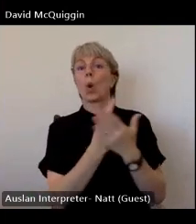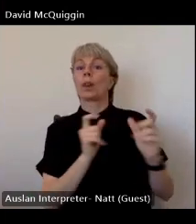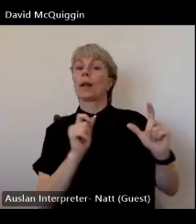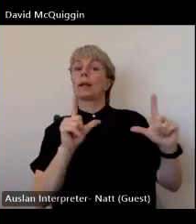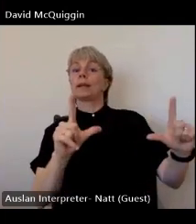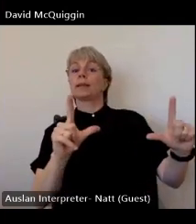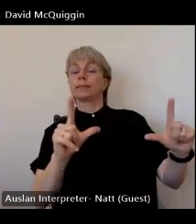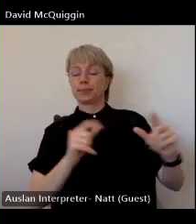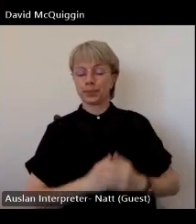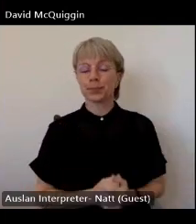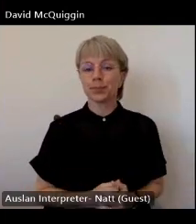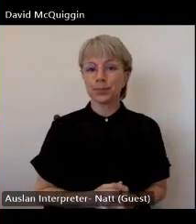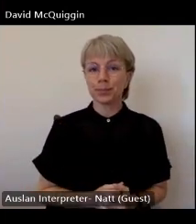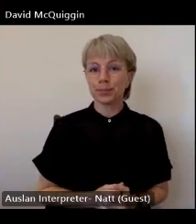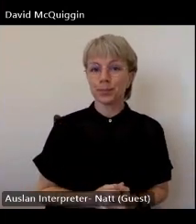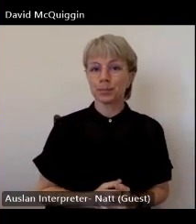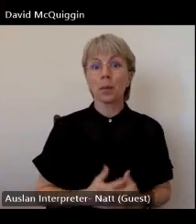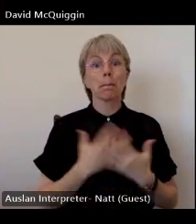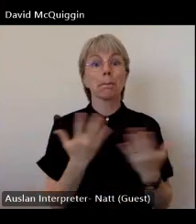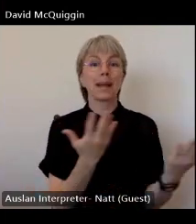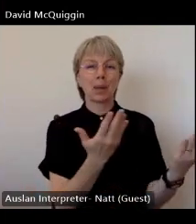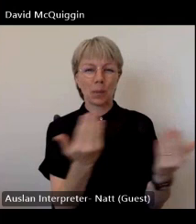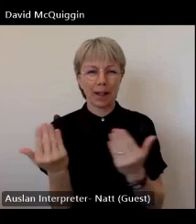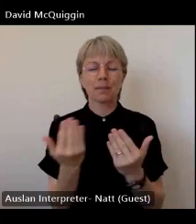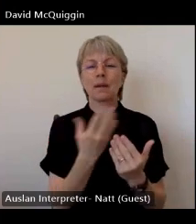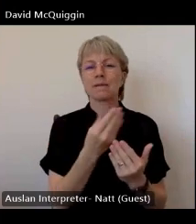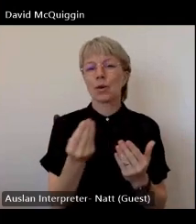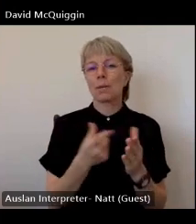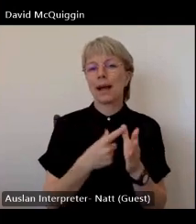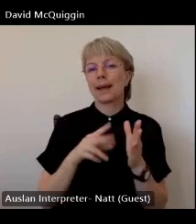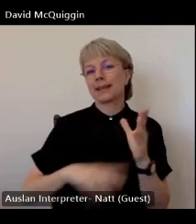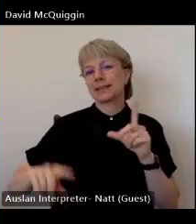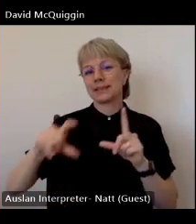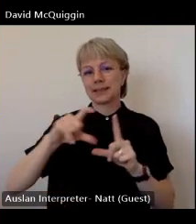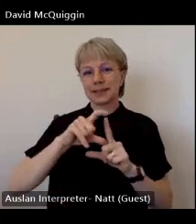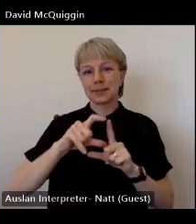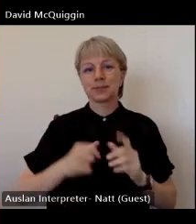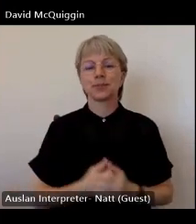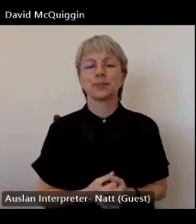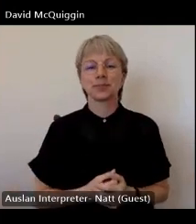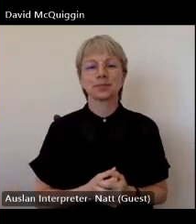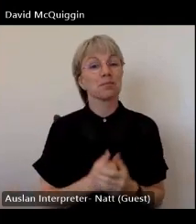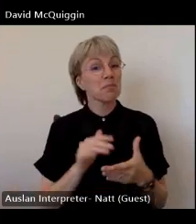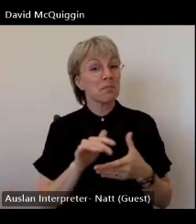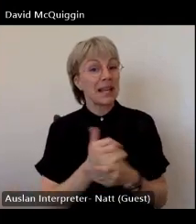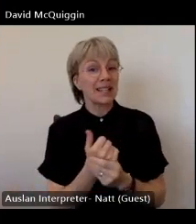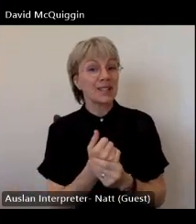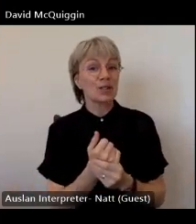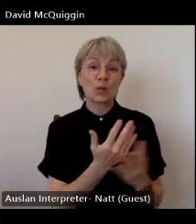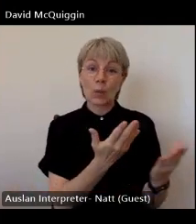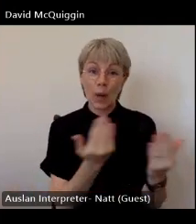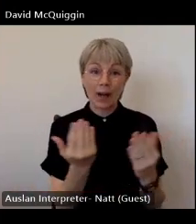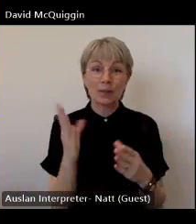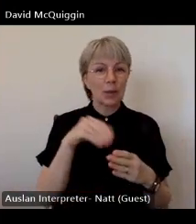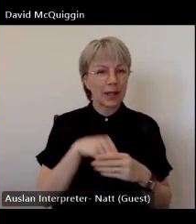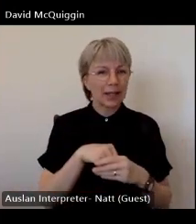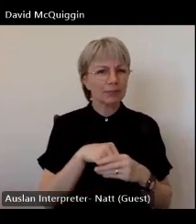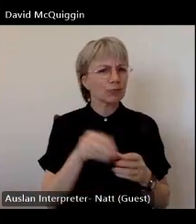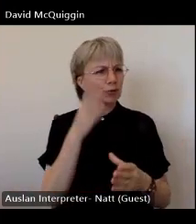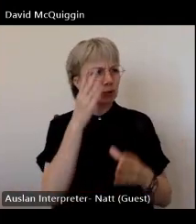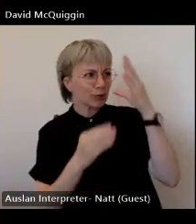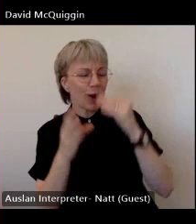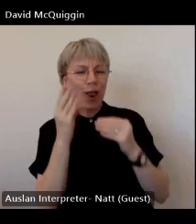So a big welcome again from Australian Network on Disability. It's my pleasure to welcome everyone to this webinar to share the